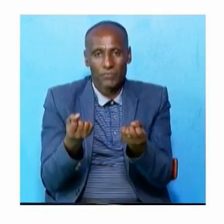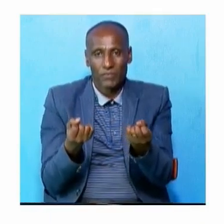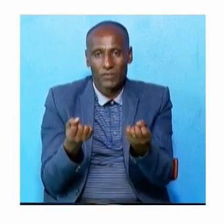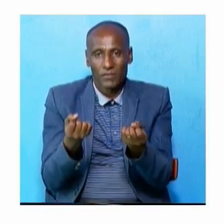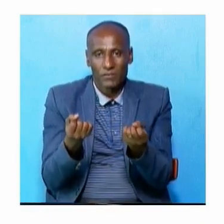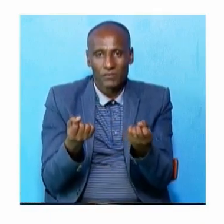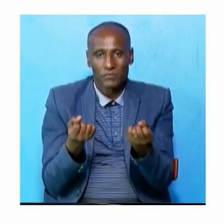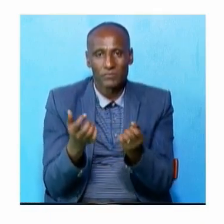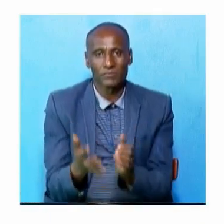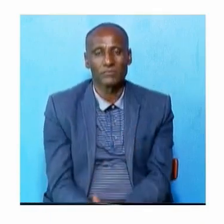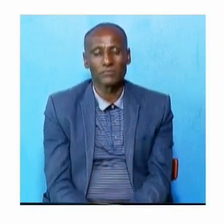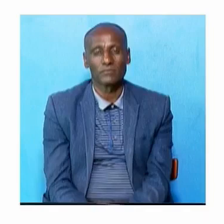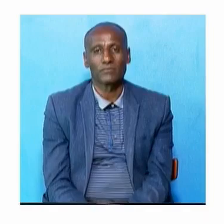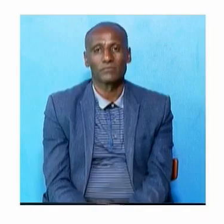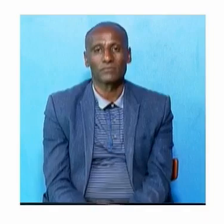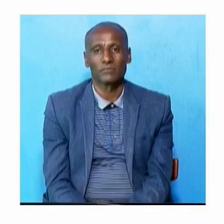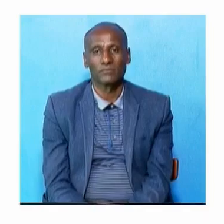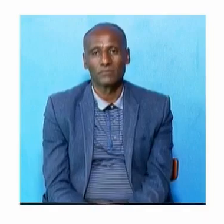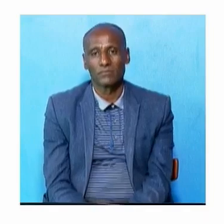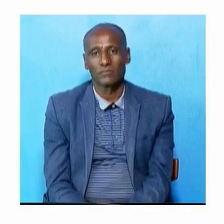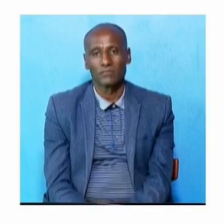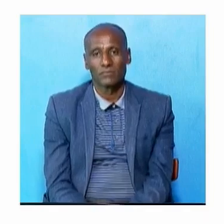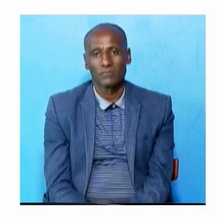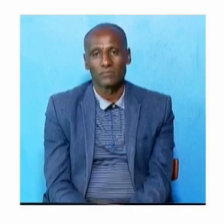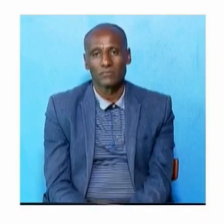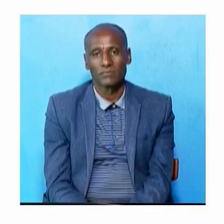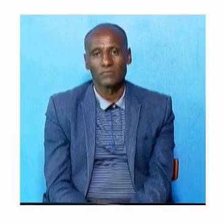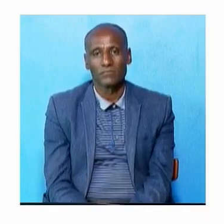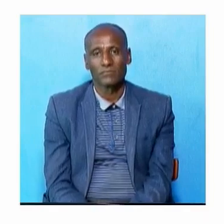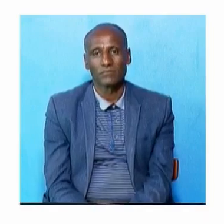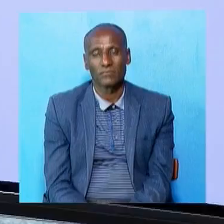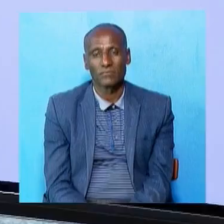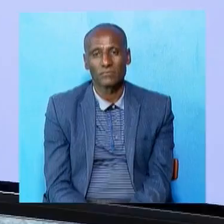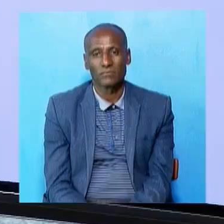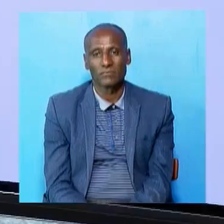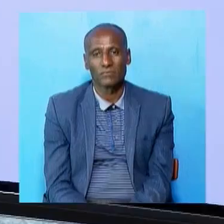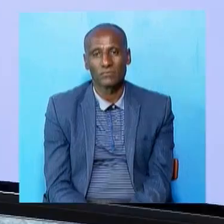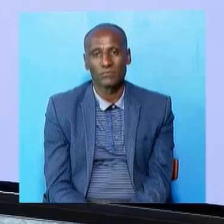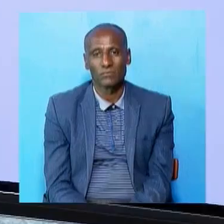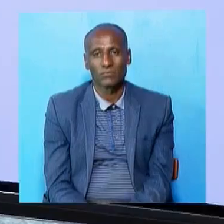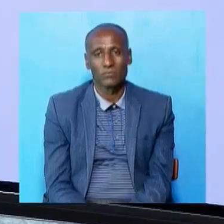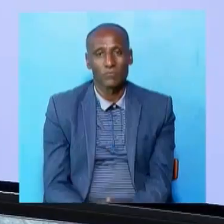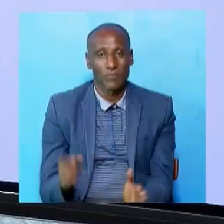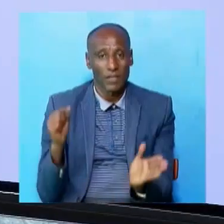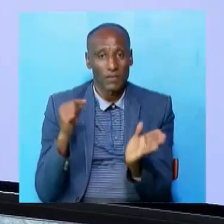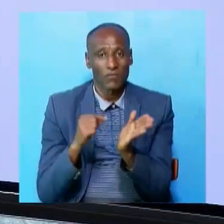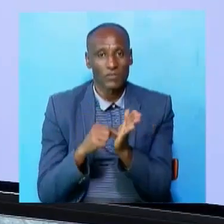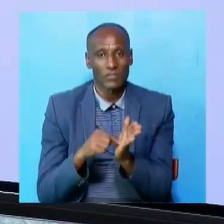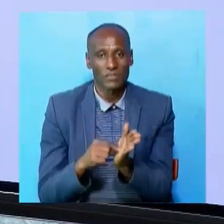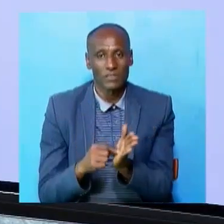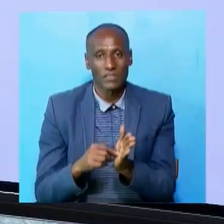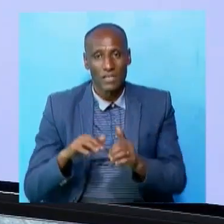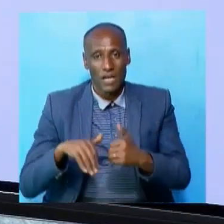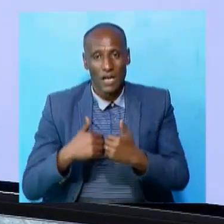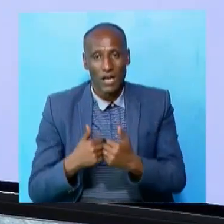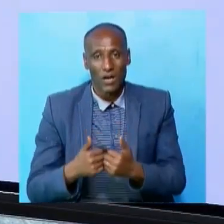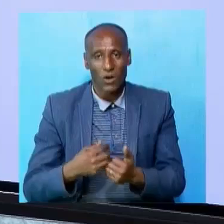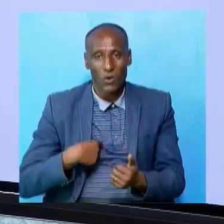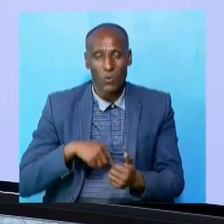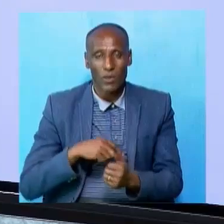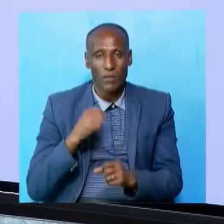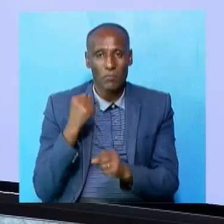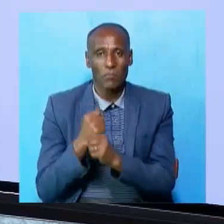I was not driving a car. Full stop. This is how we make what? A